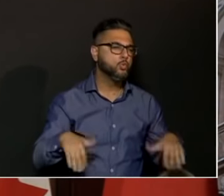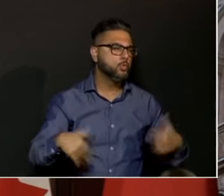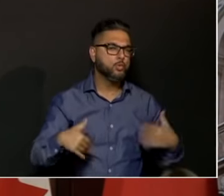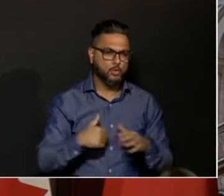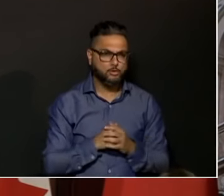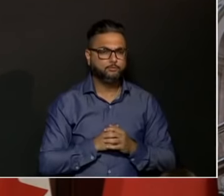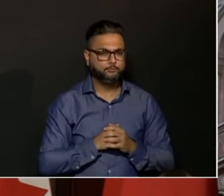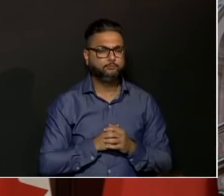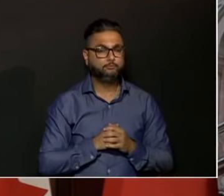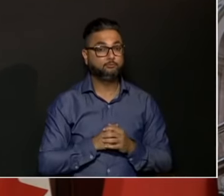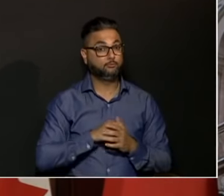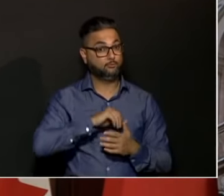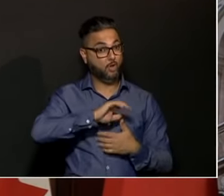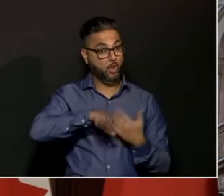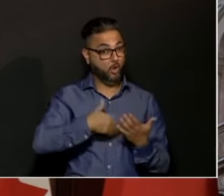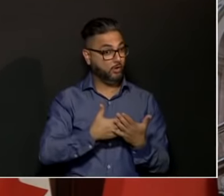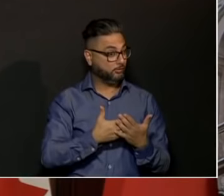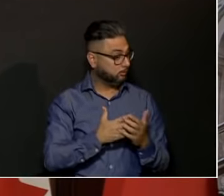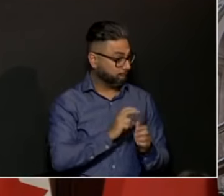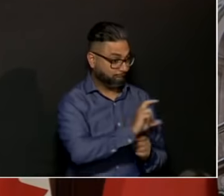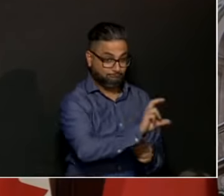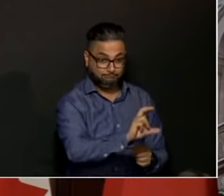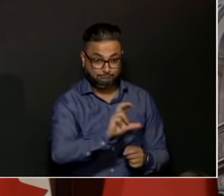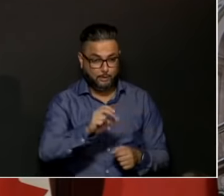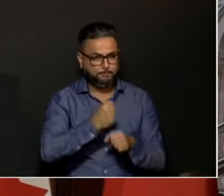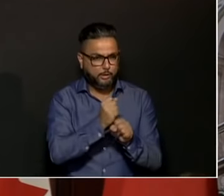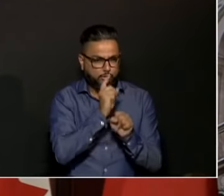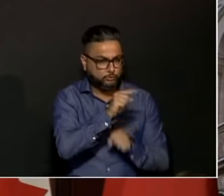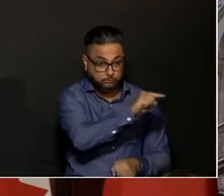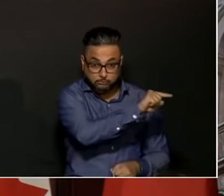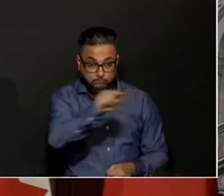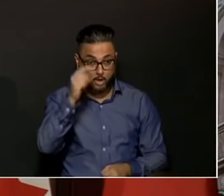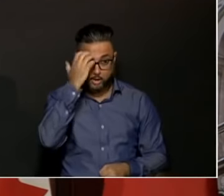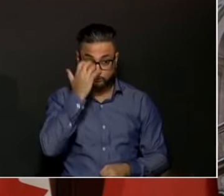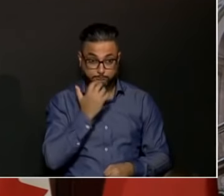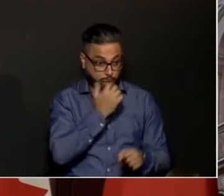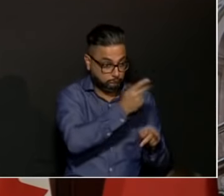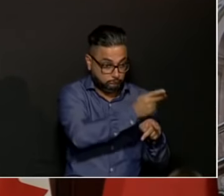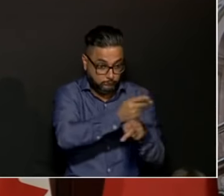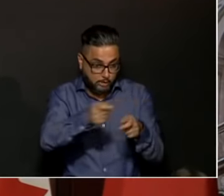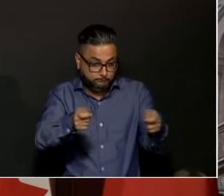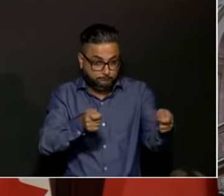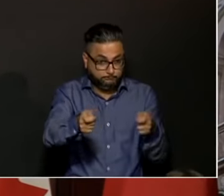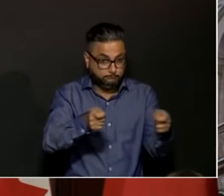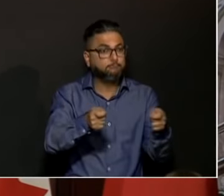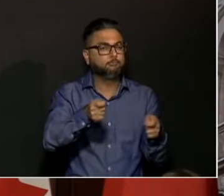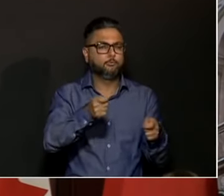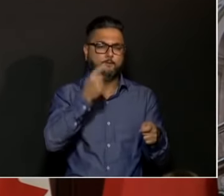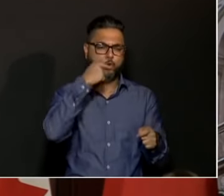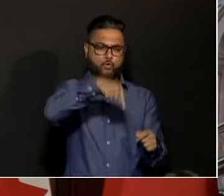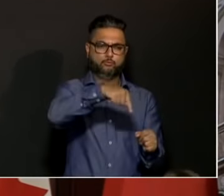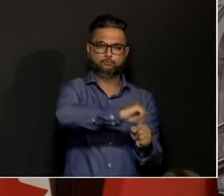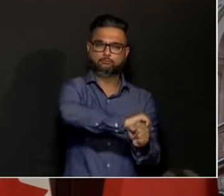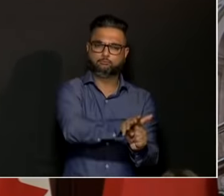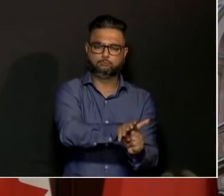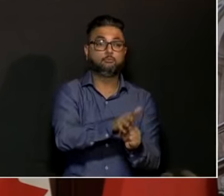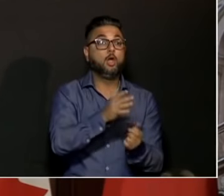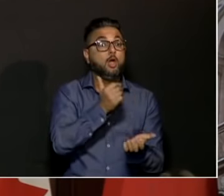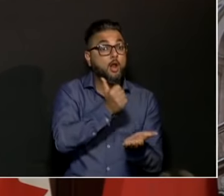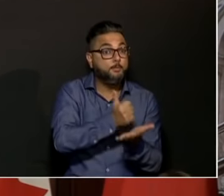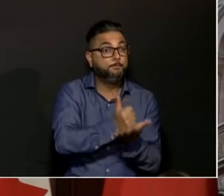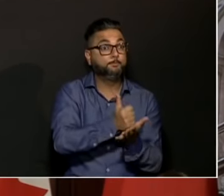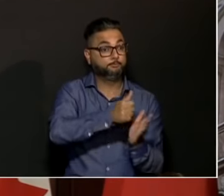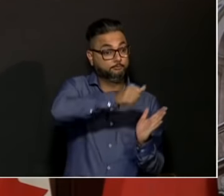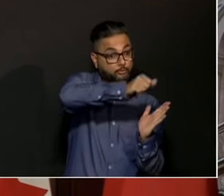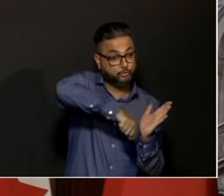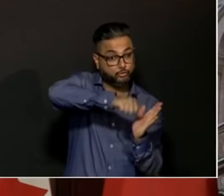our hospitals have the capacity to care for COVID-19 patients. It will help us reduce the surgery backlog while